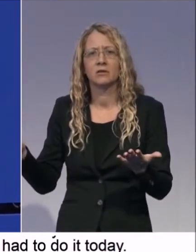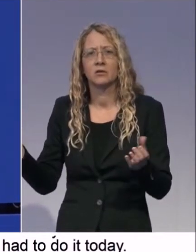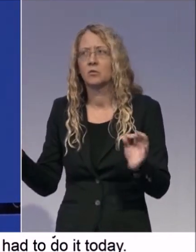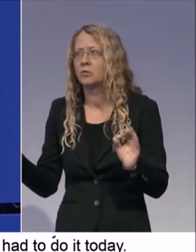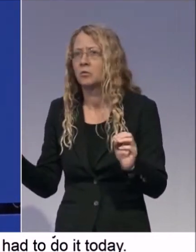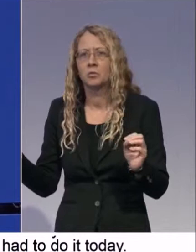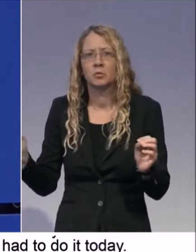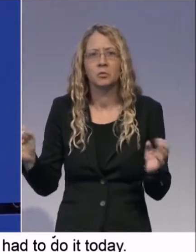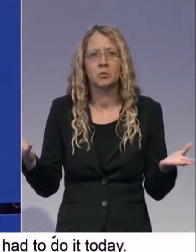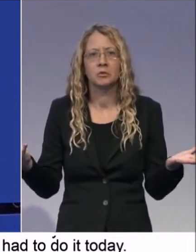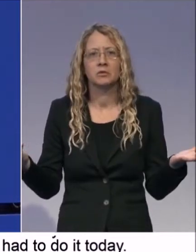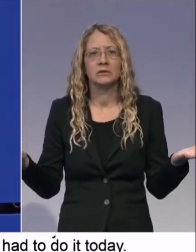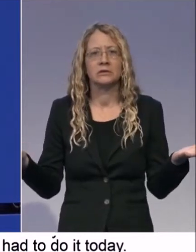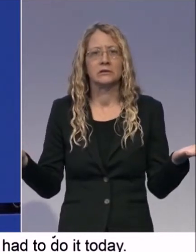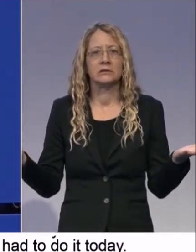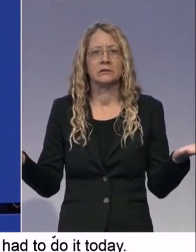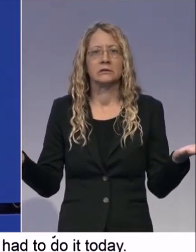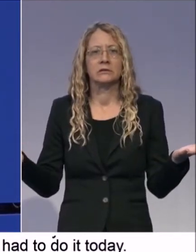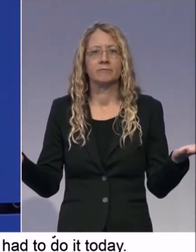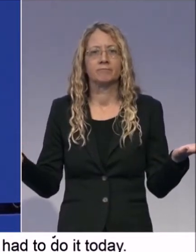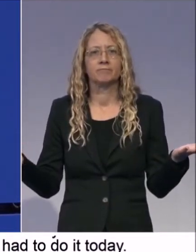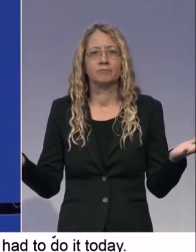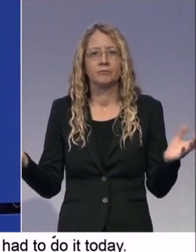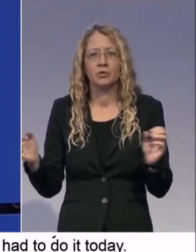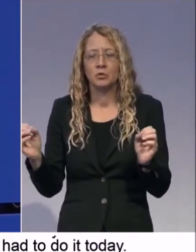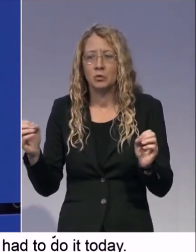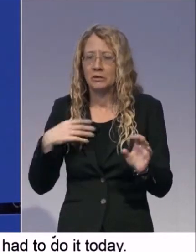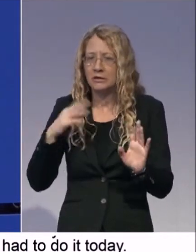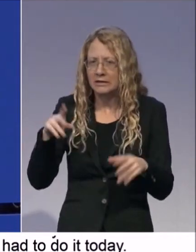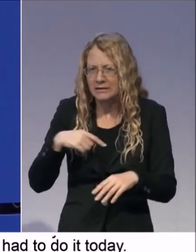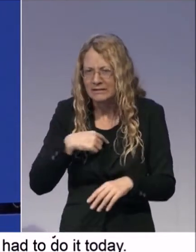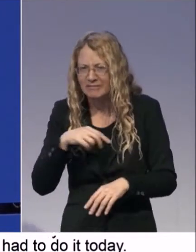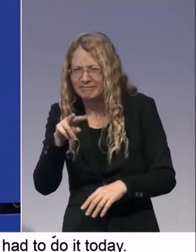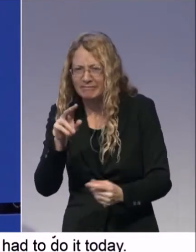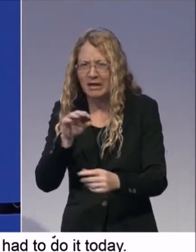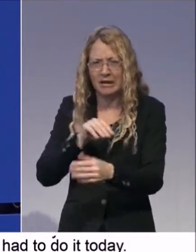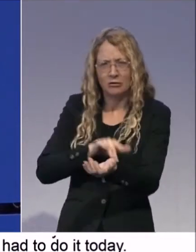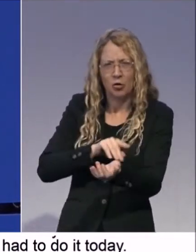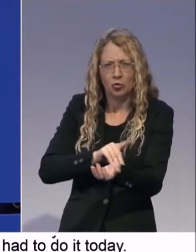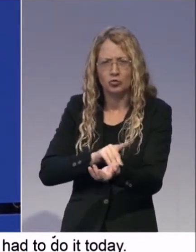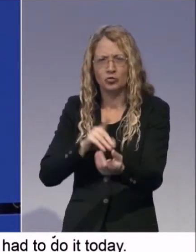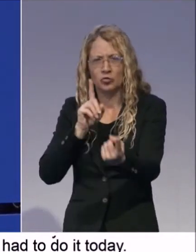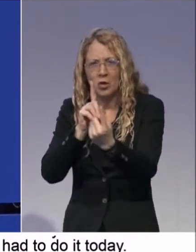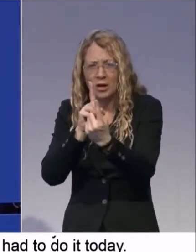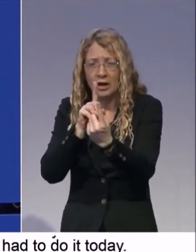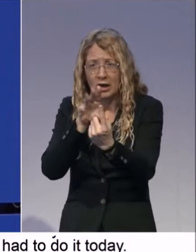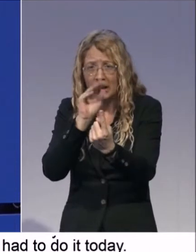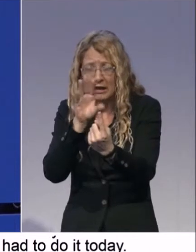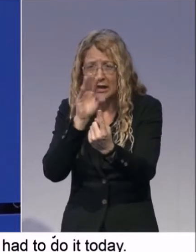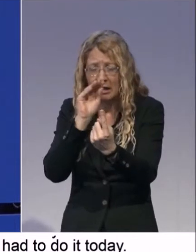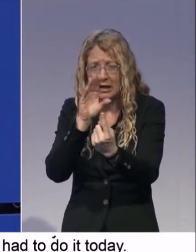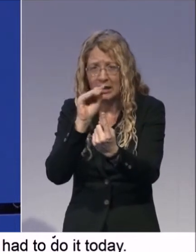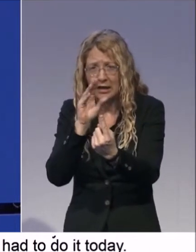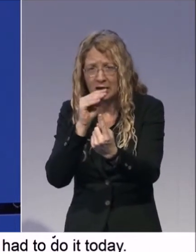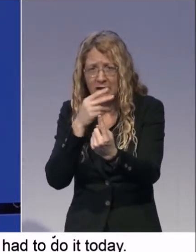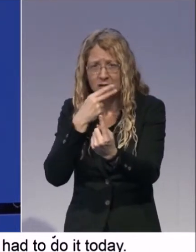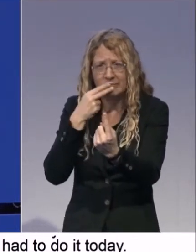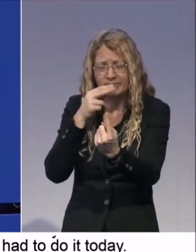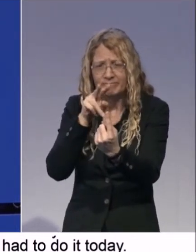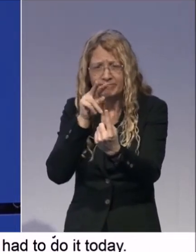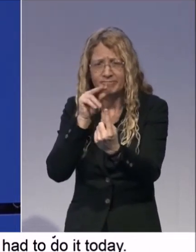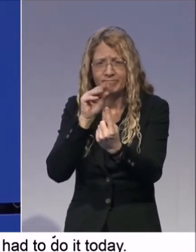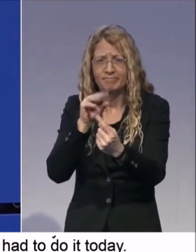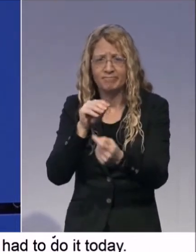that I actually needed to understand what was being said, as you do with medical appointments. And it was a very